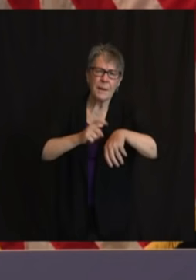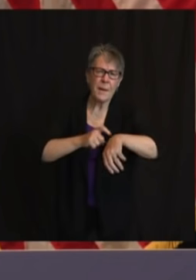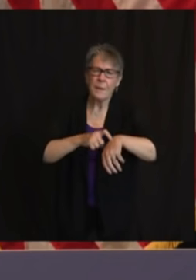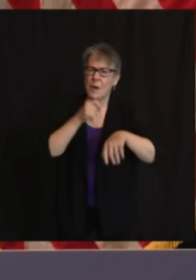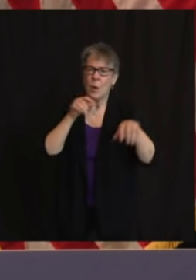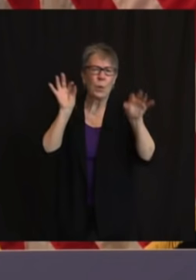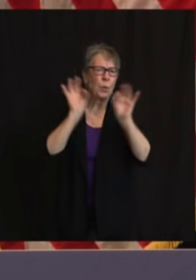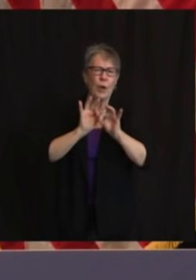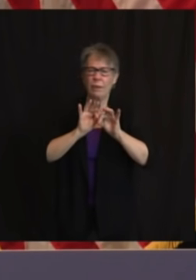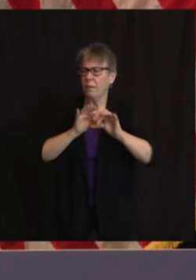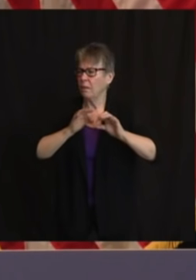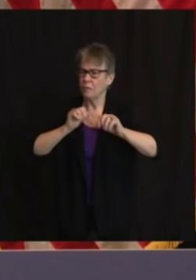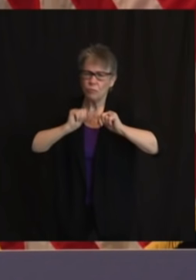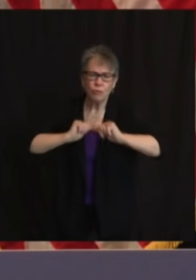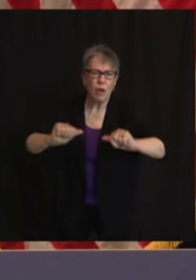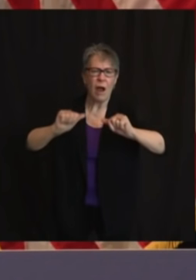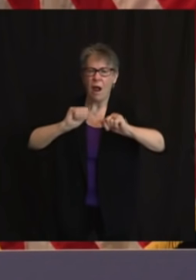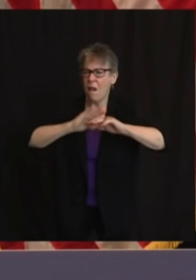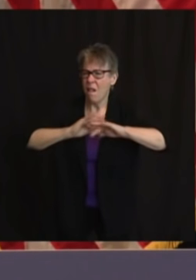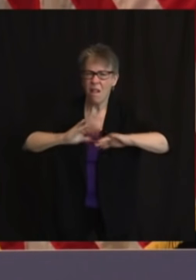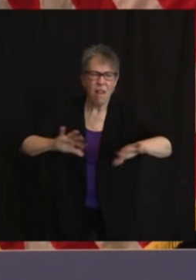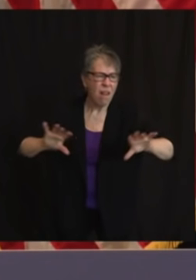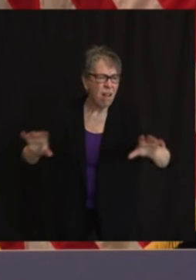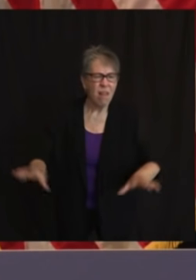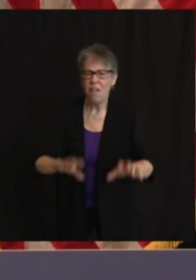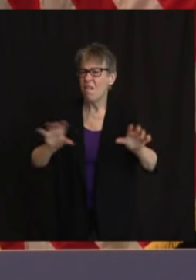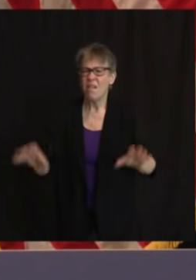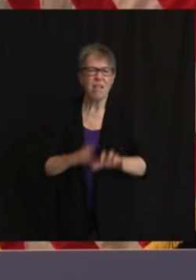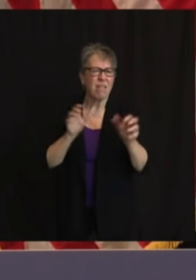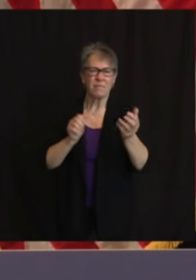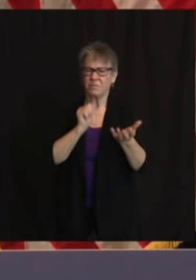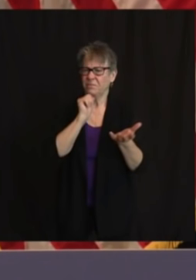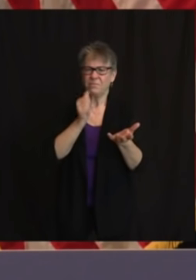to my right would suggest that there's unwitting asymptomatic